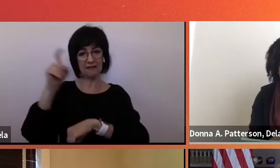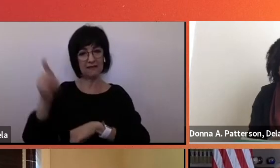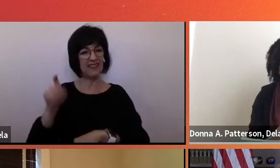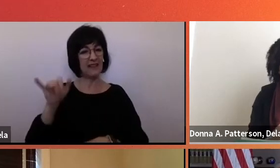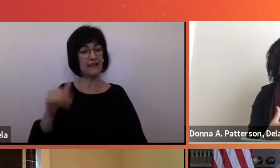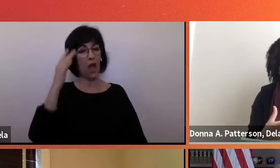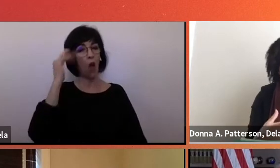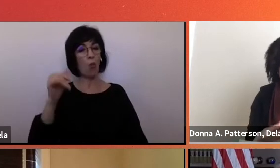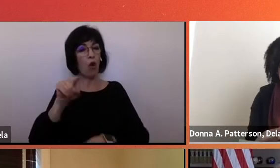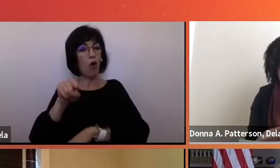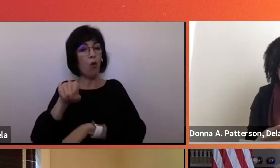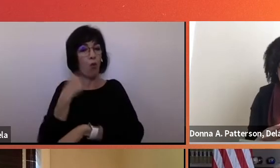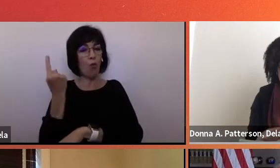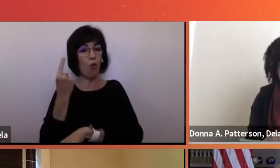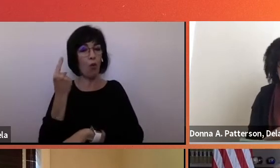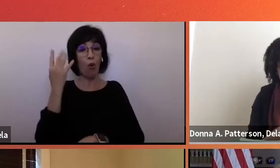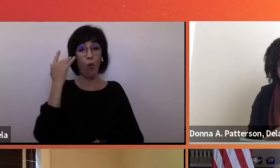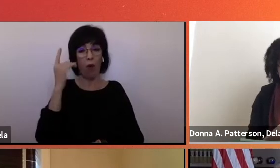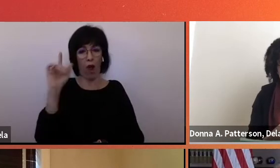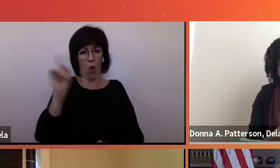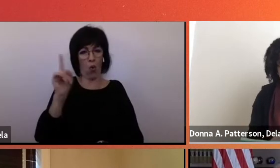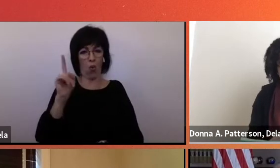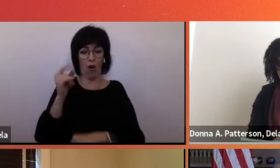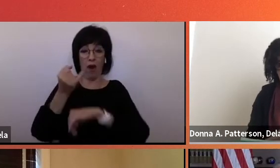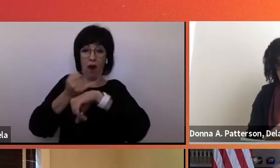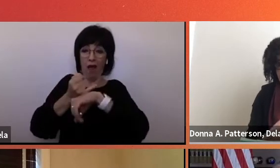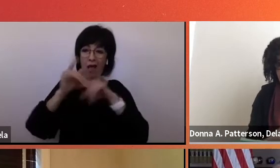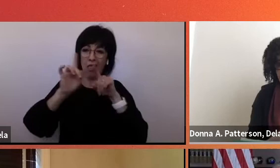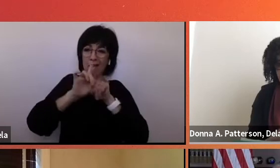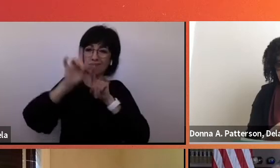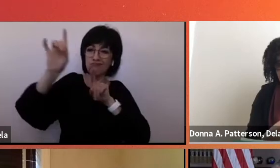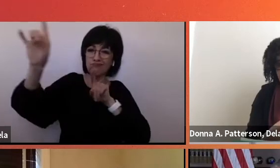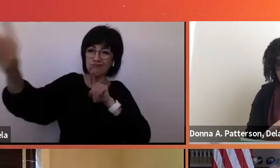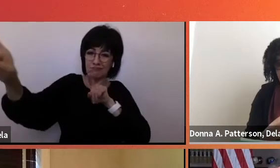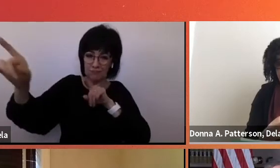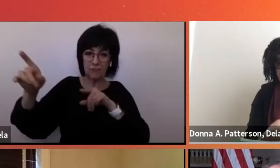took so long, one, because of where it was situated, but also because the slave owners